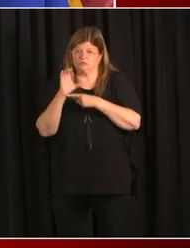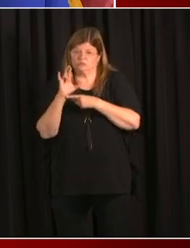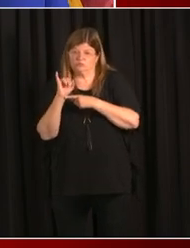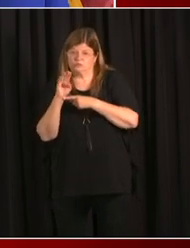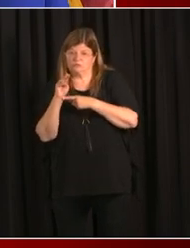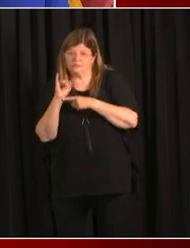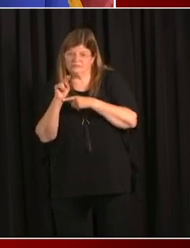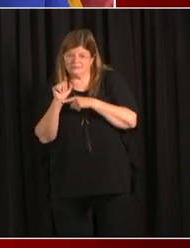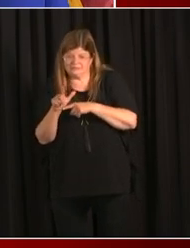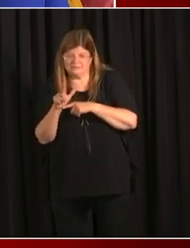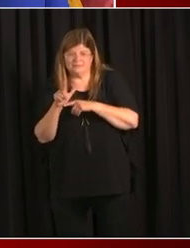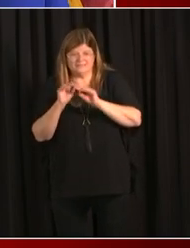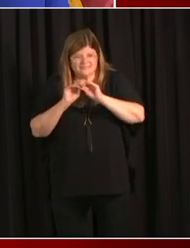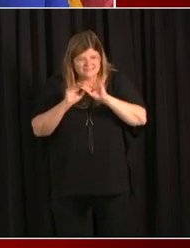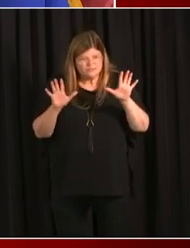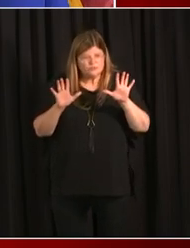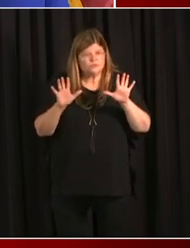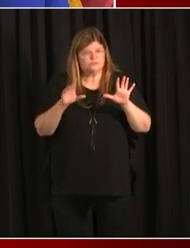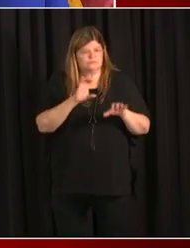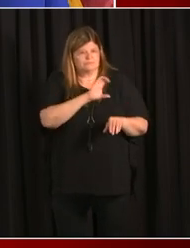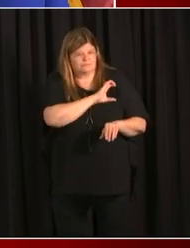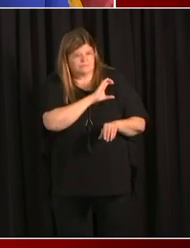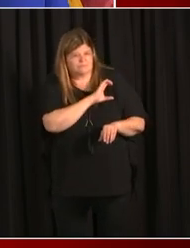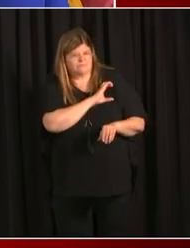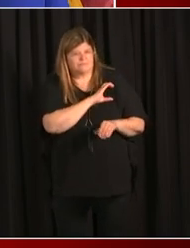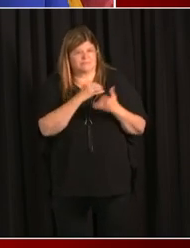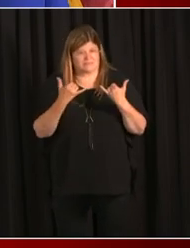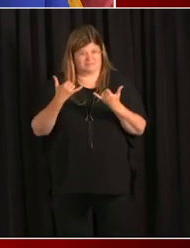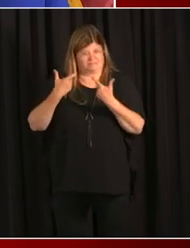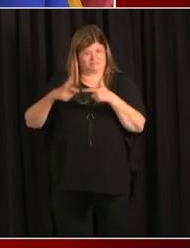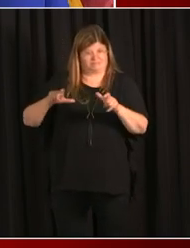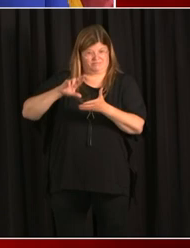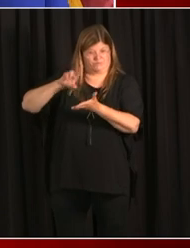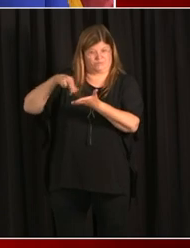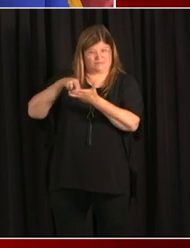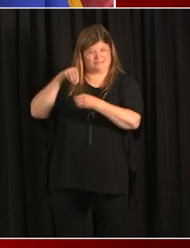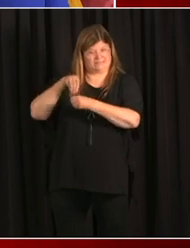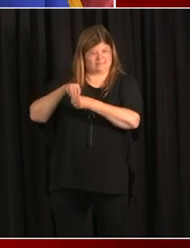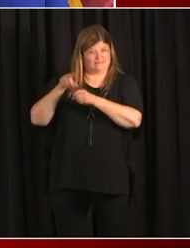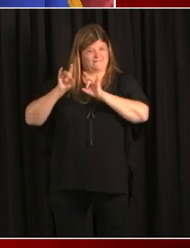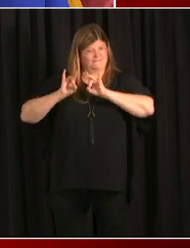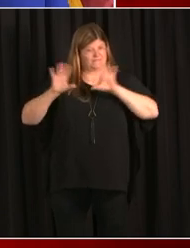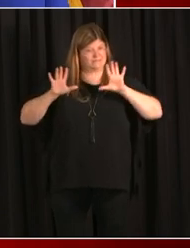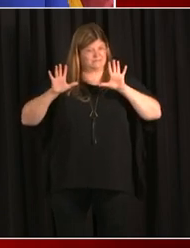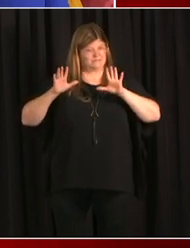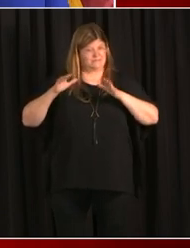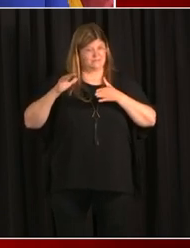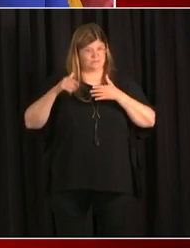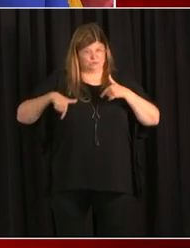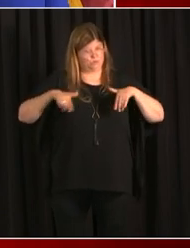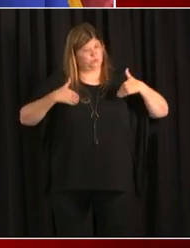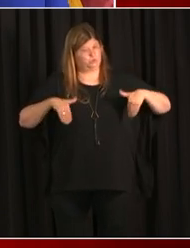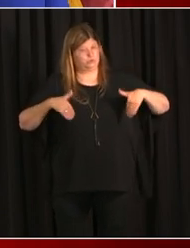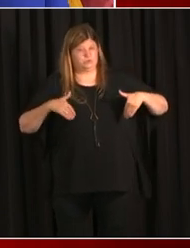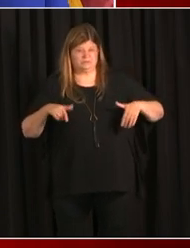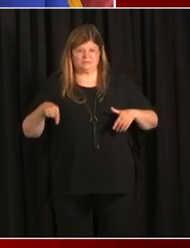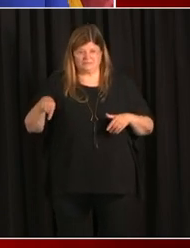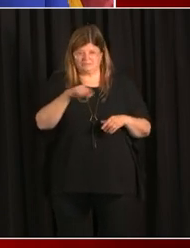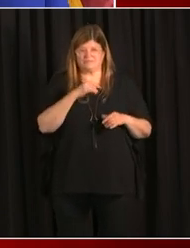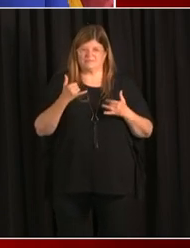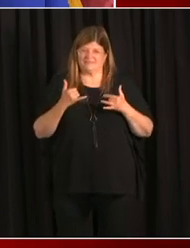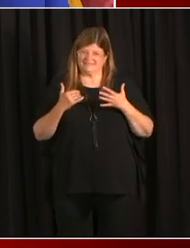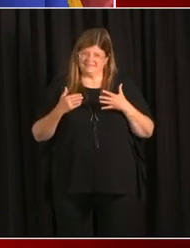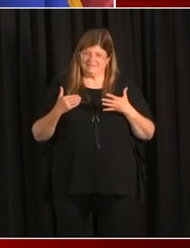be clear that law enforcement plays a major role in violence prevention in this city and throughout